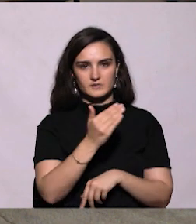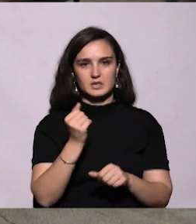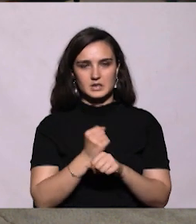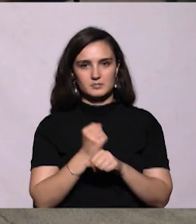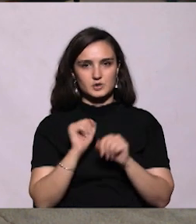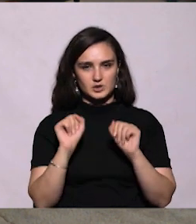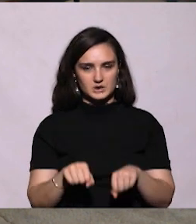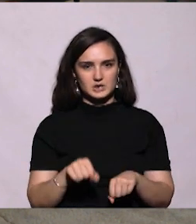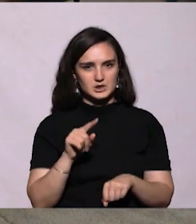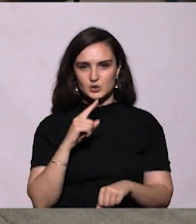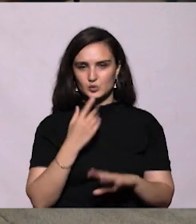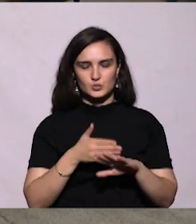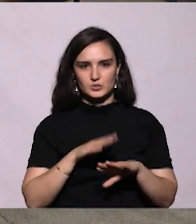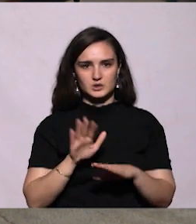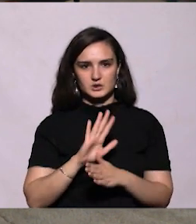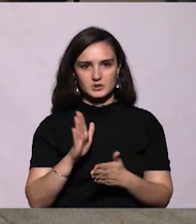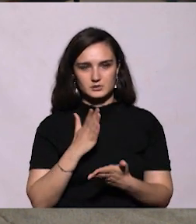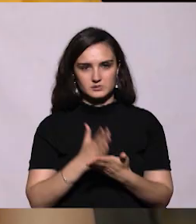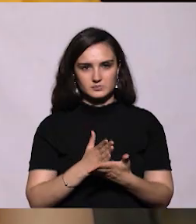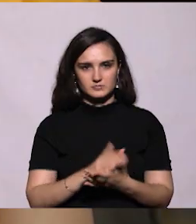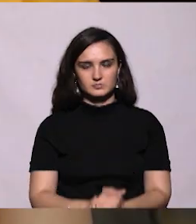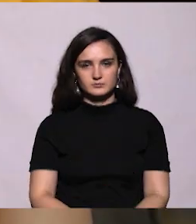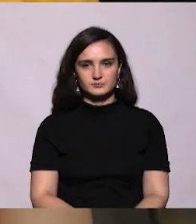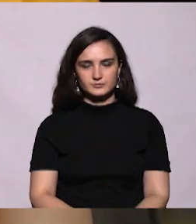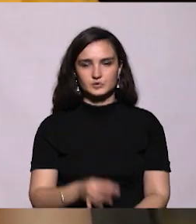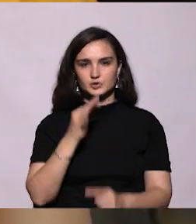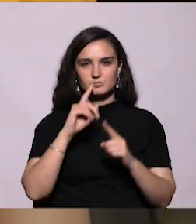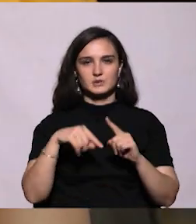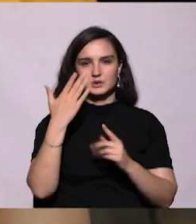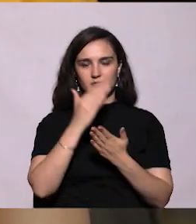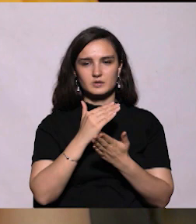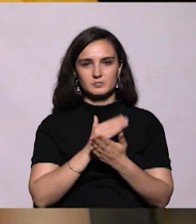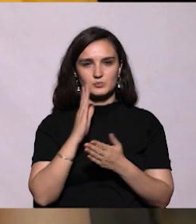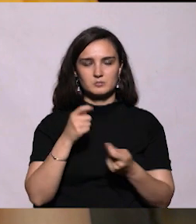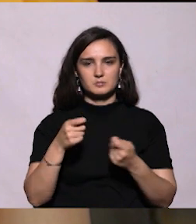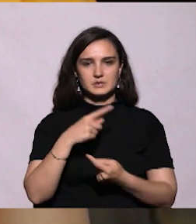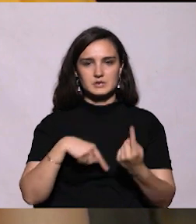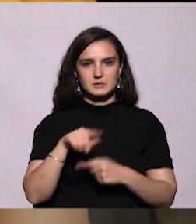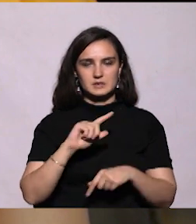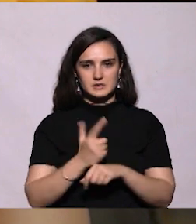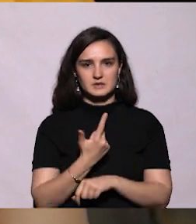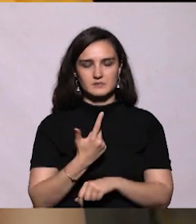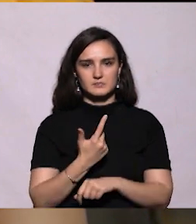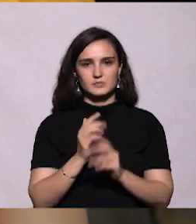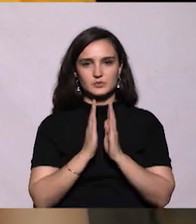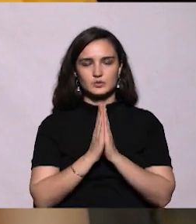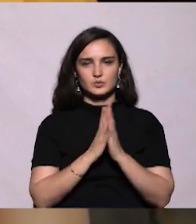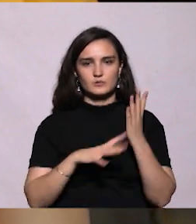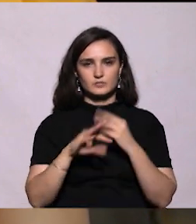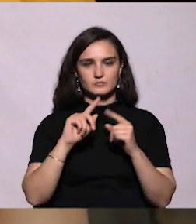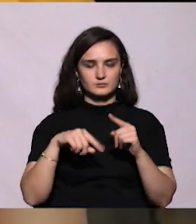better. It's not that difficult. Just try. Our next lesson will be about business again. Hope to